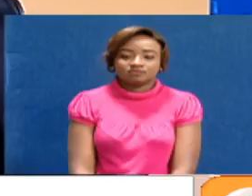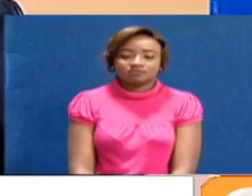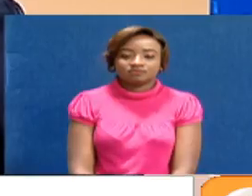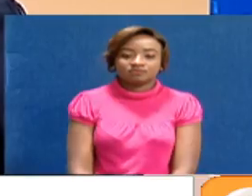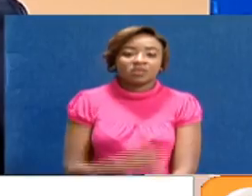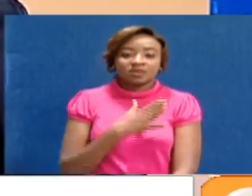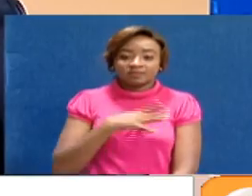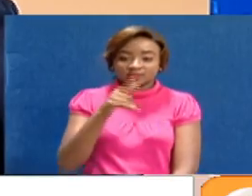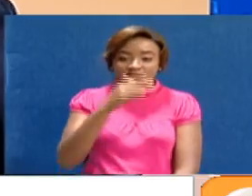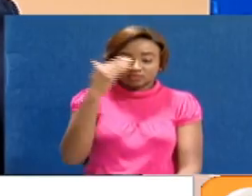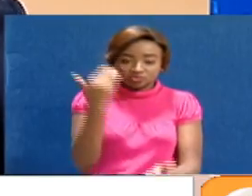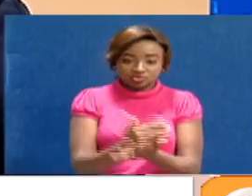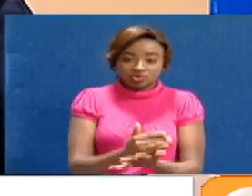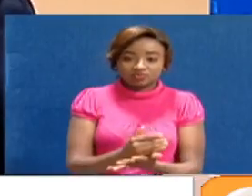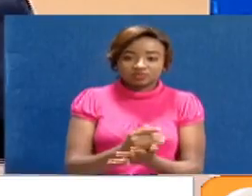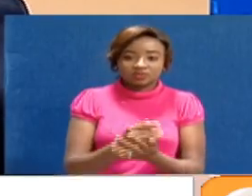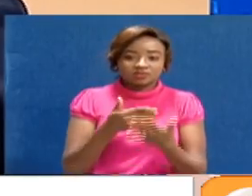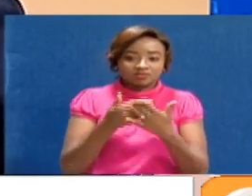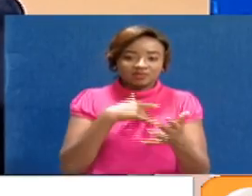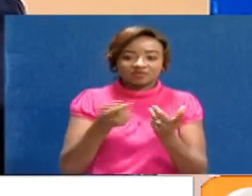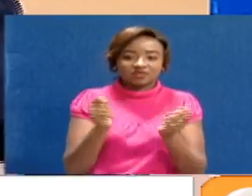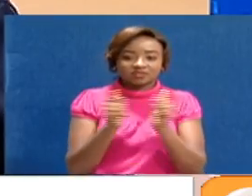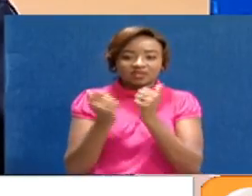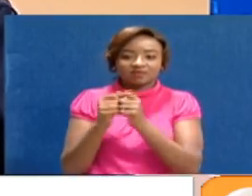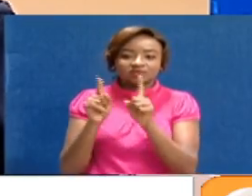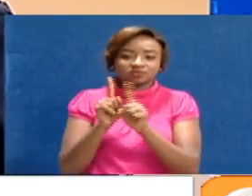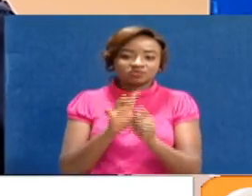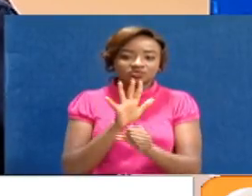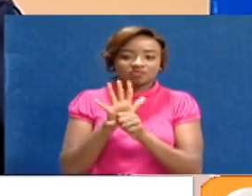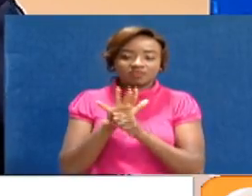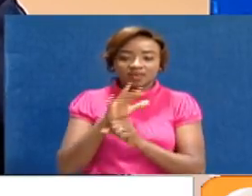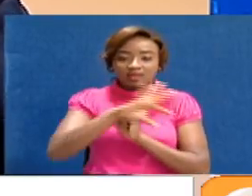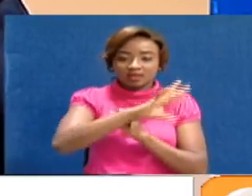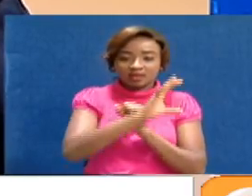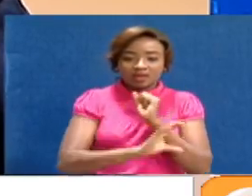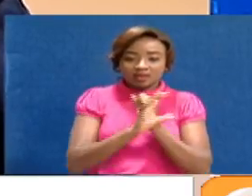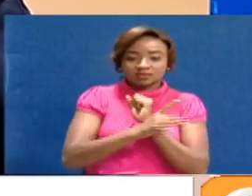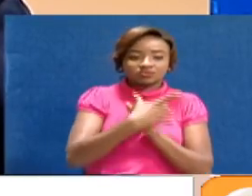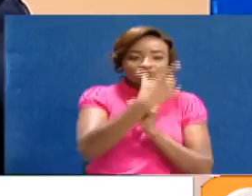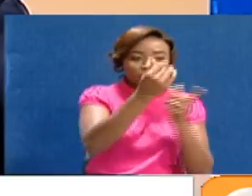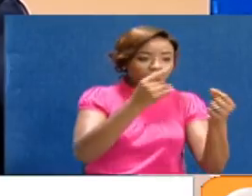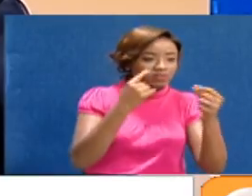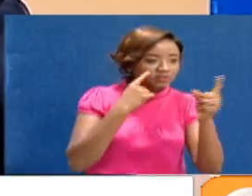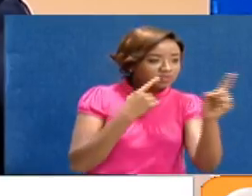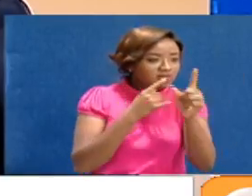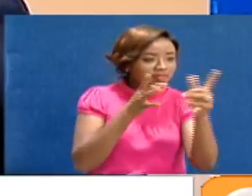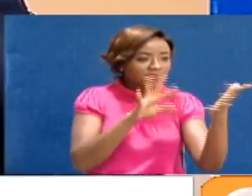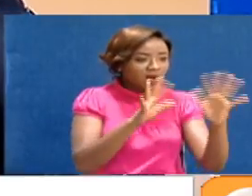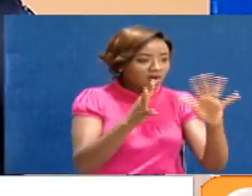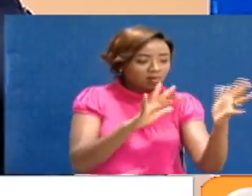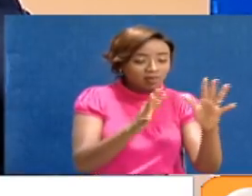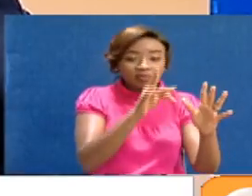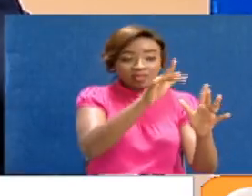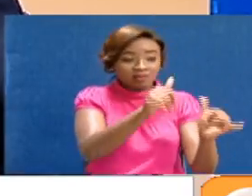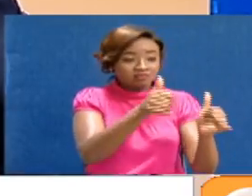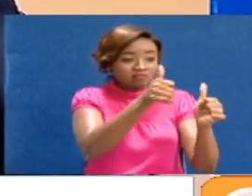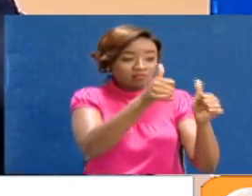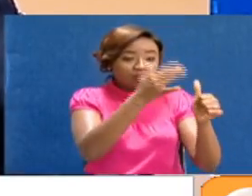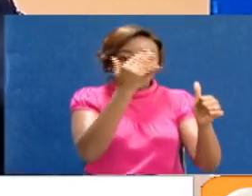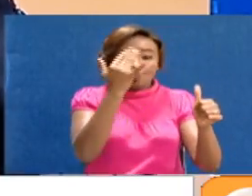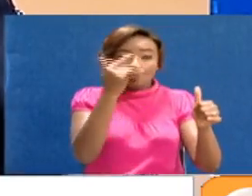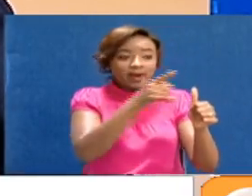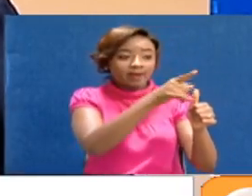even before it happens. In the countries that we have gone for benchmarking, yeah, they are doing very, very well because of